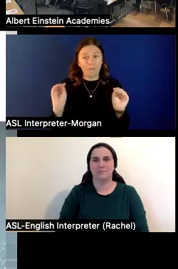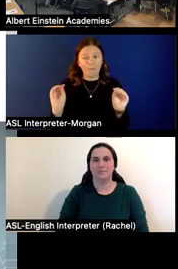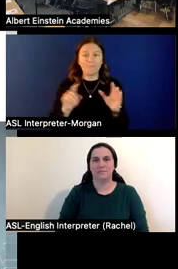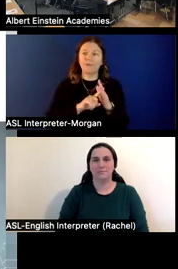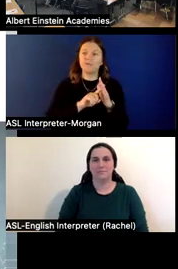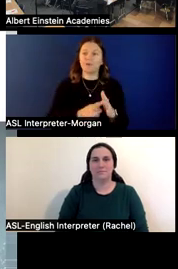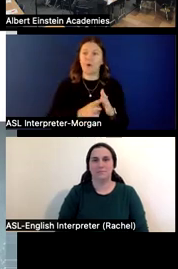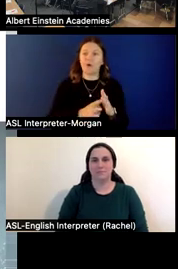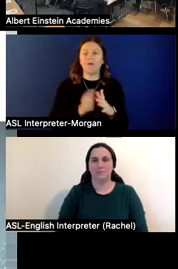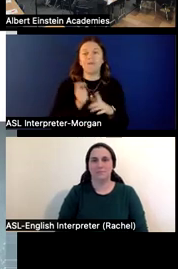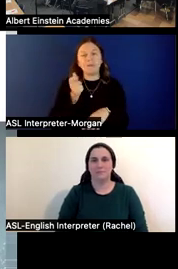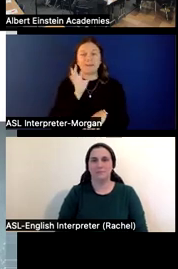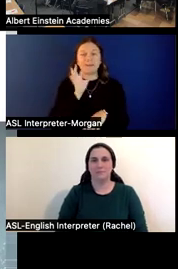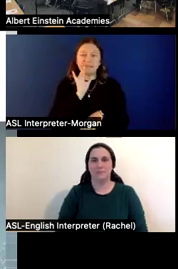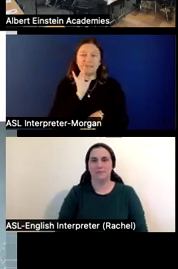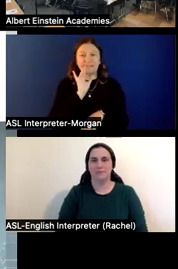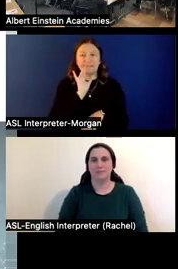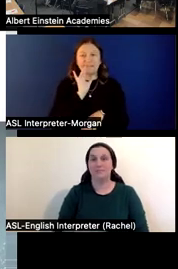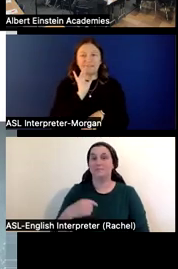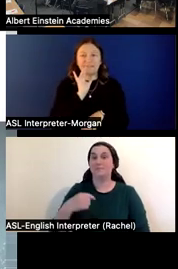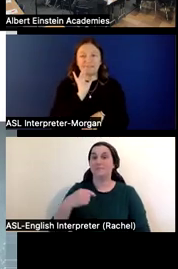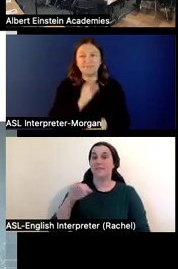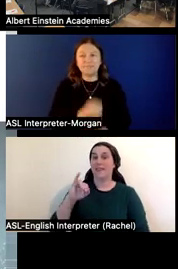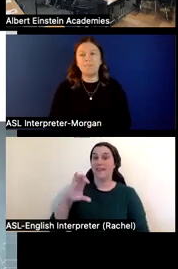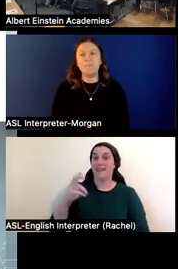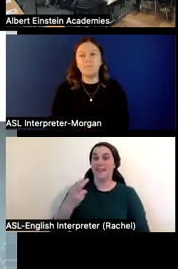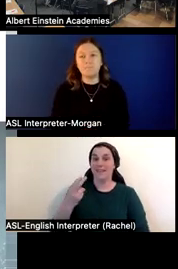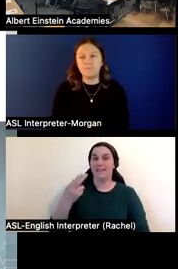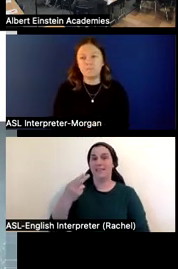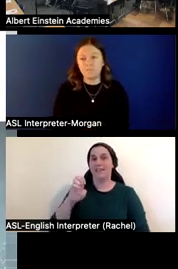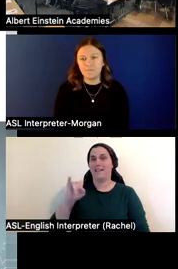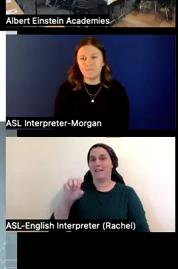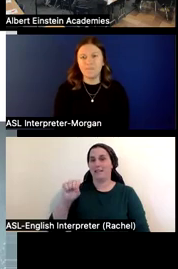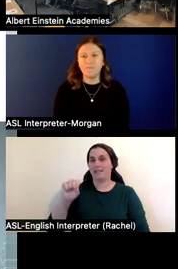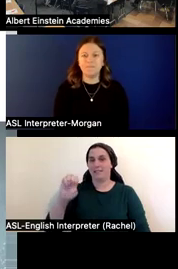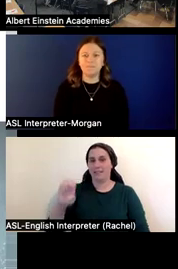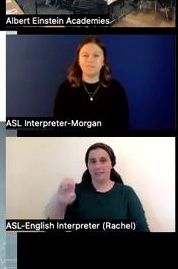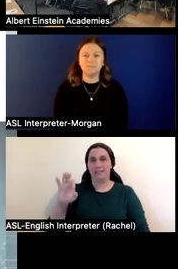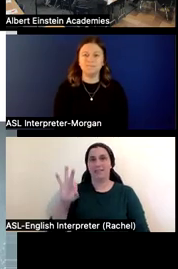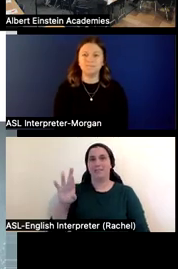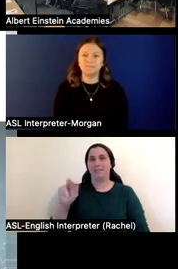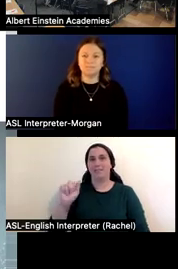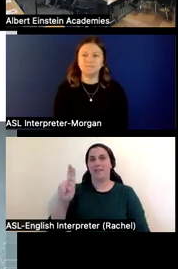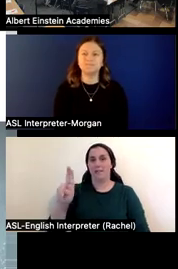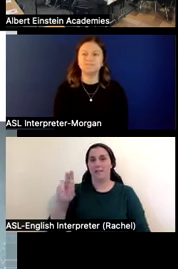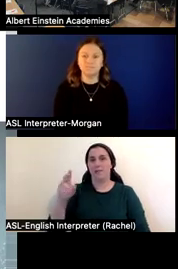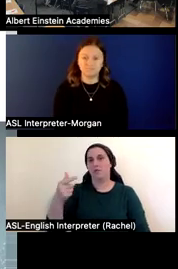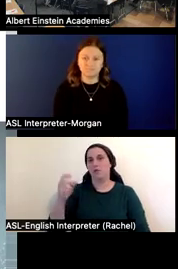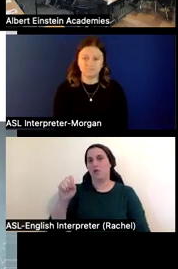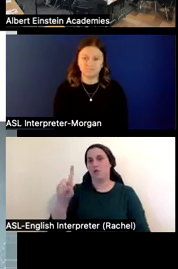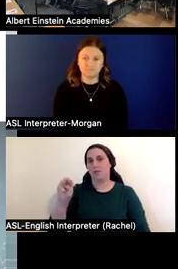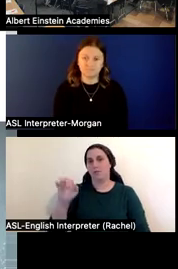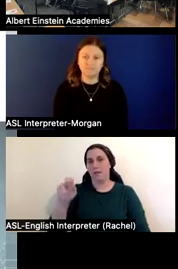speaking. Ich heiße Frau Goldmann. Ich habe 3 Kinder.